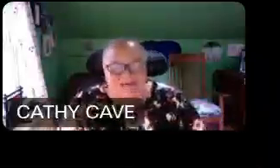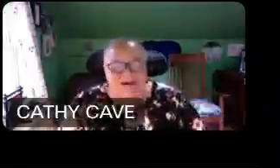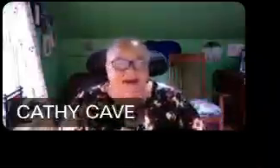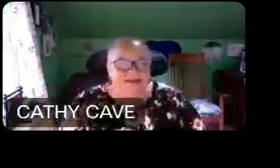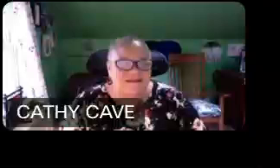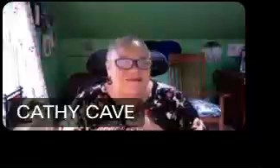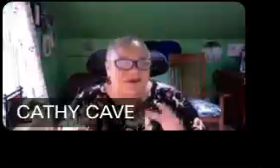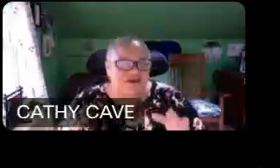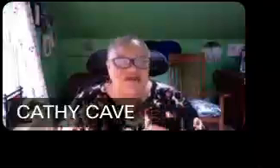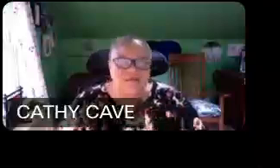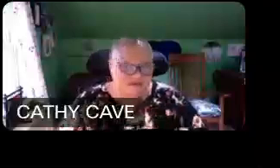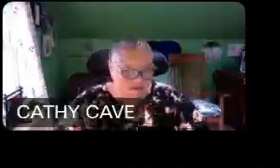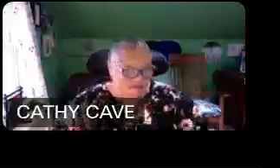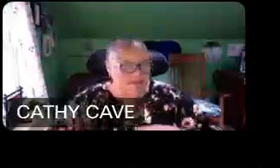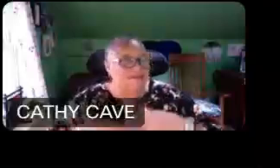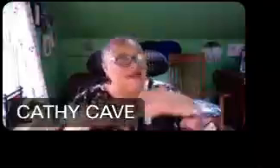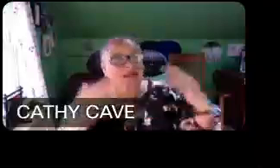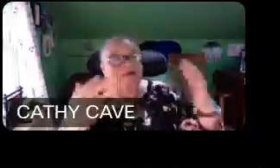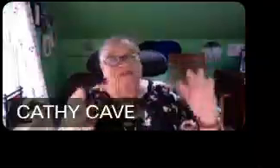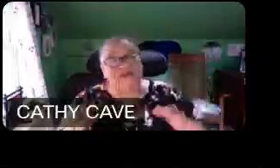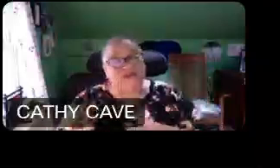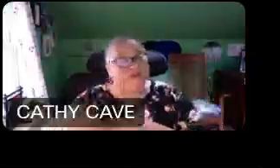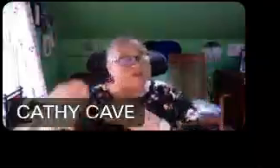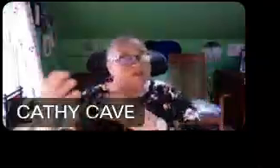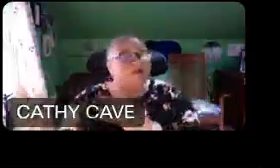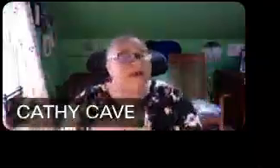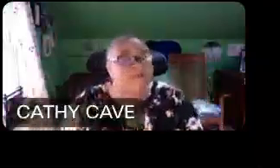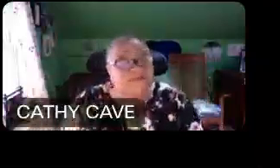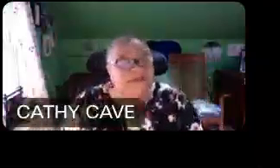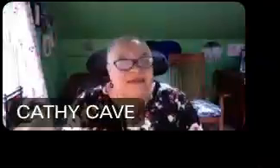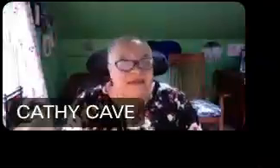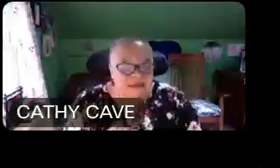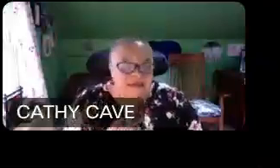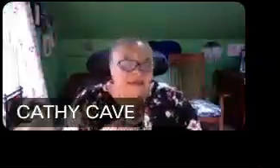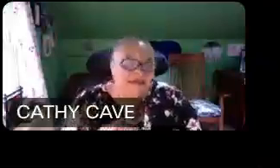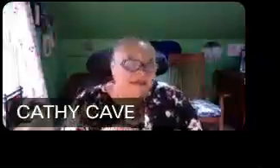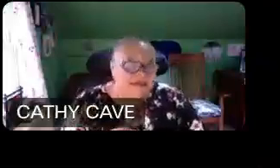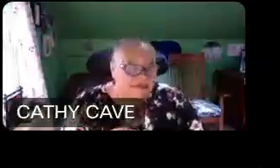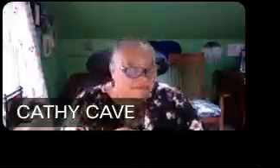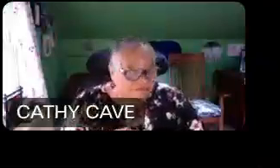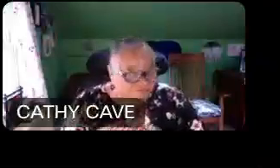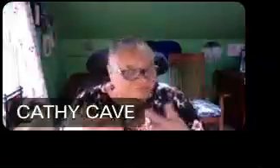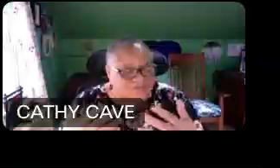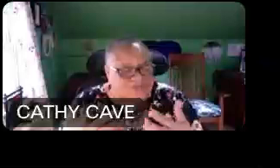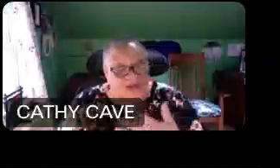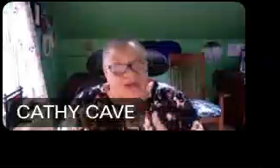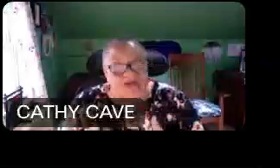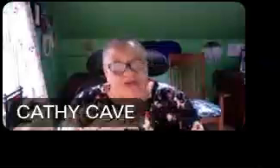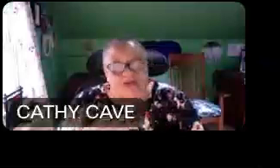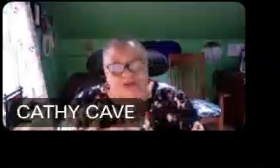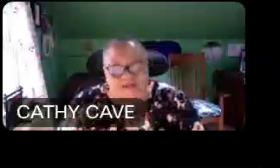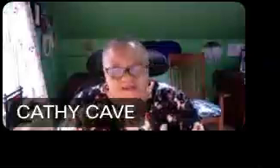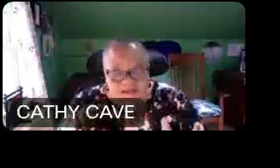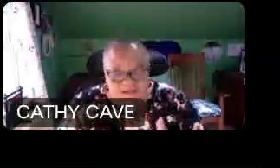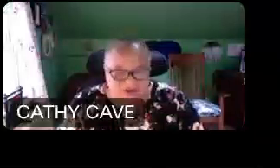about it a lot is the oppression Olympics of, if that happened to you, let me tell you what happened to me. And as we